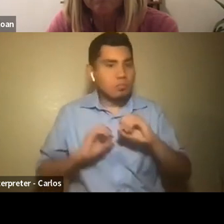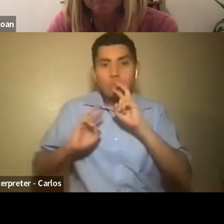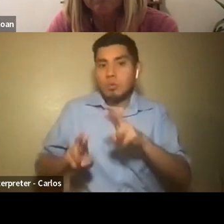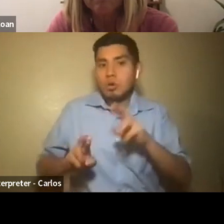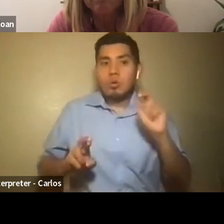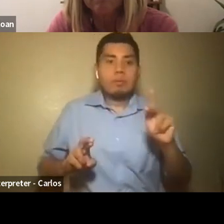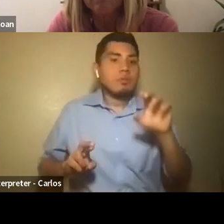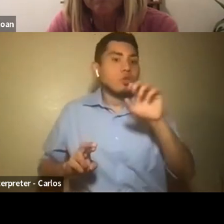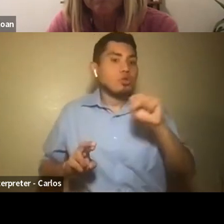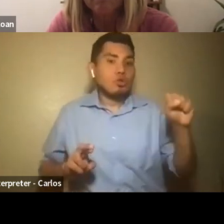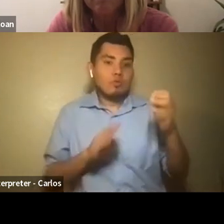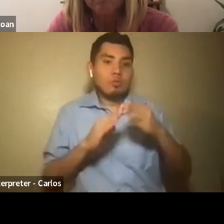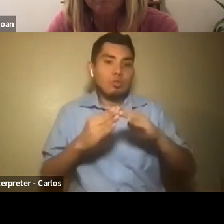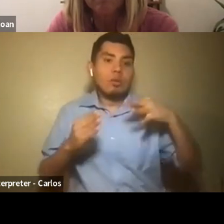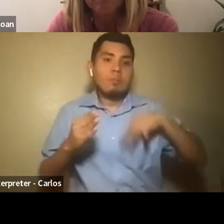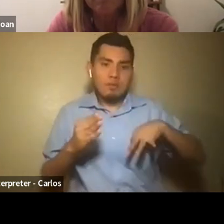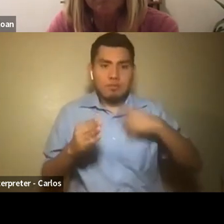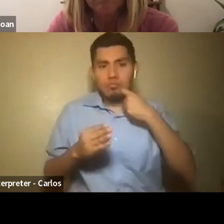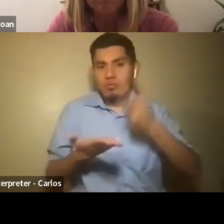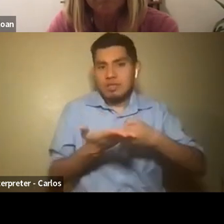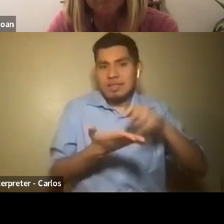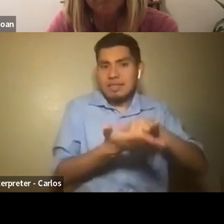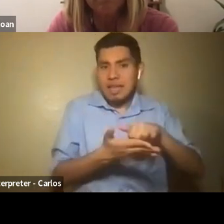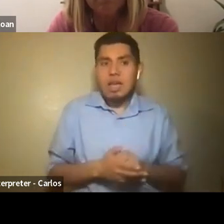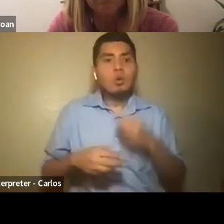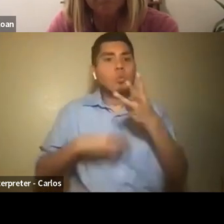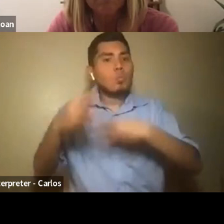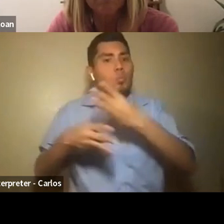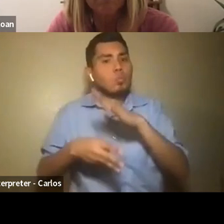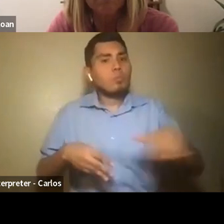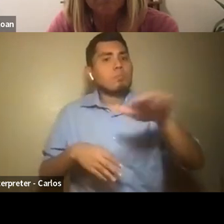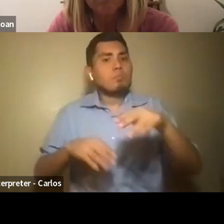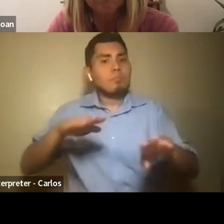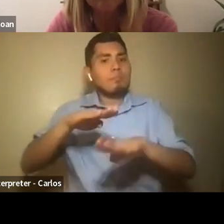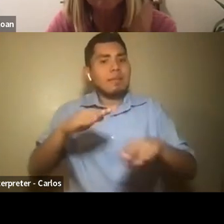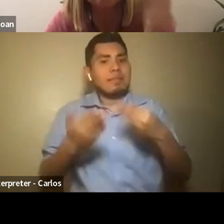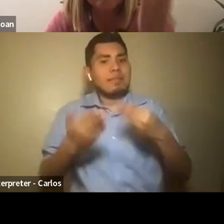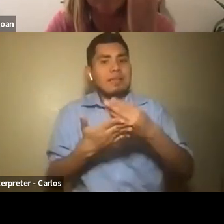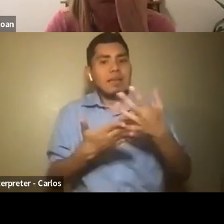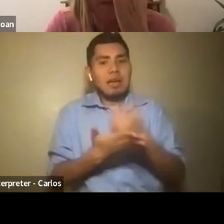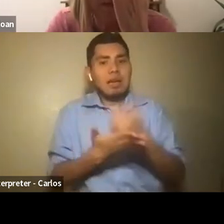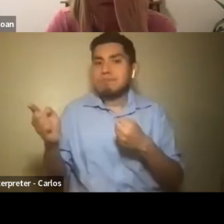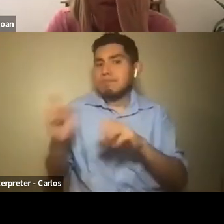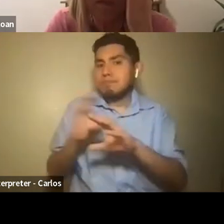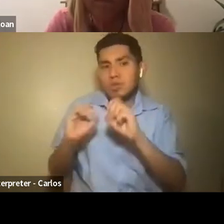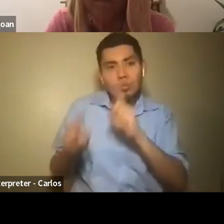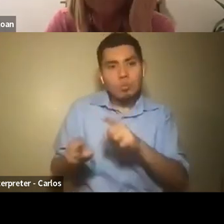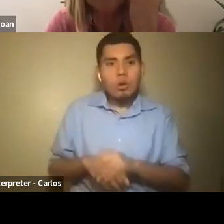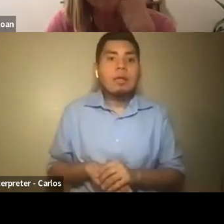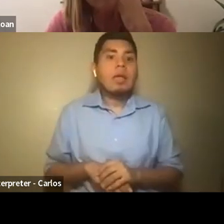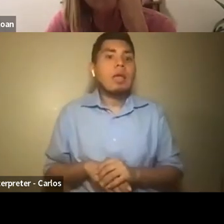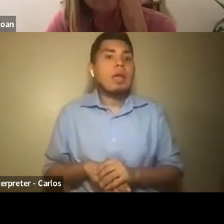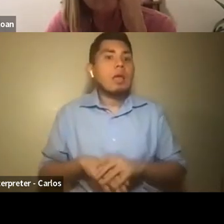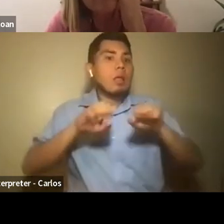service community benefits, we've just discussed. Universal basic income? No report. Emerging models of shelters